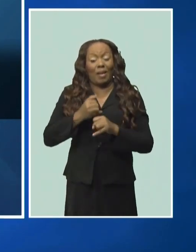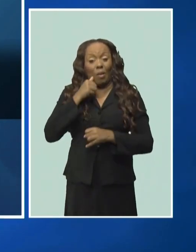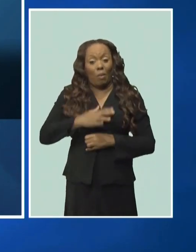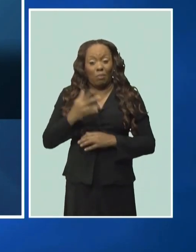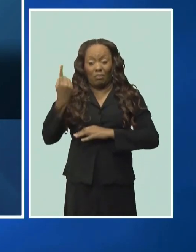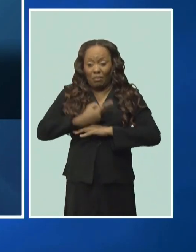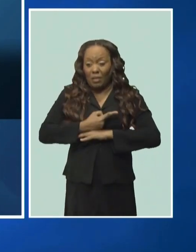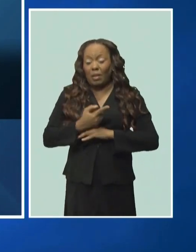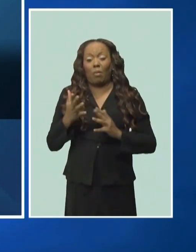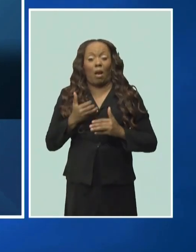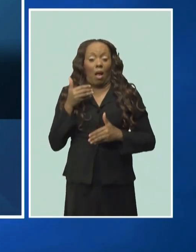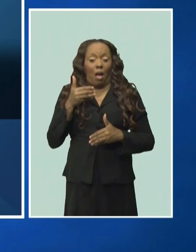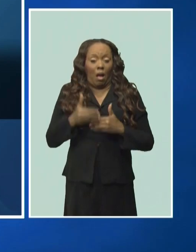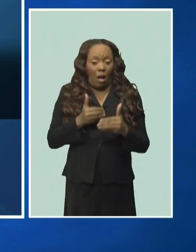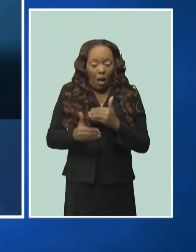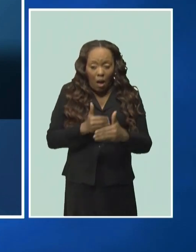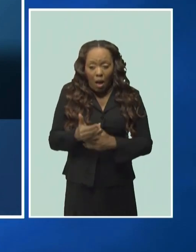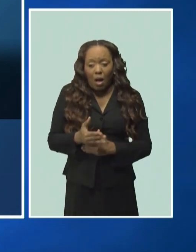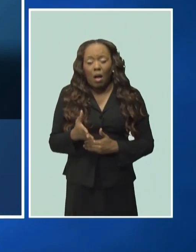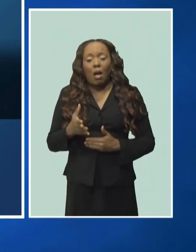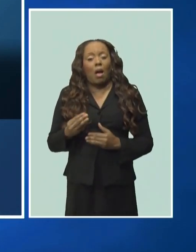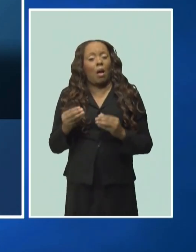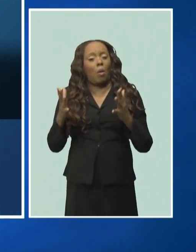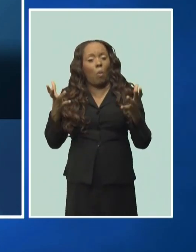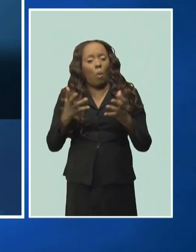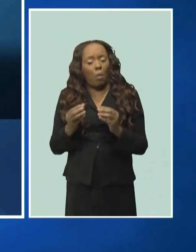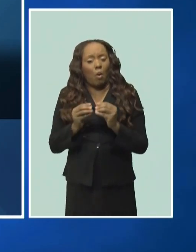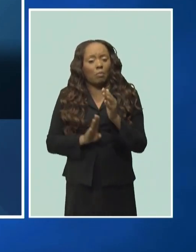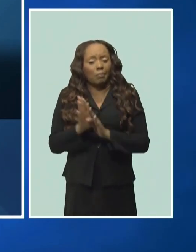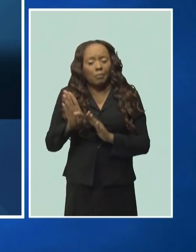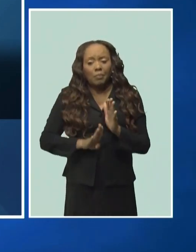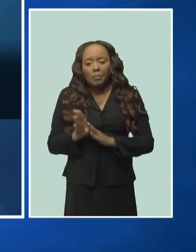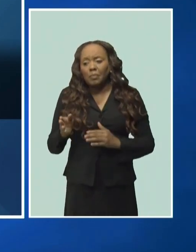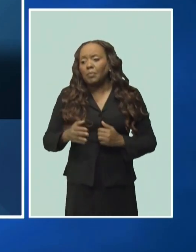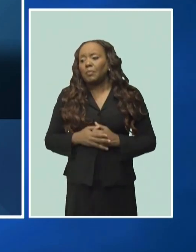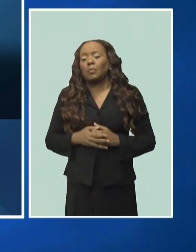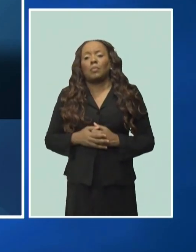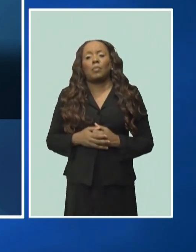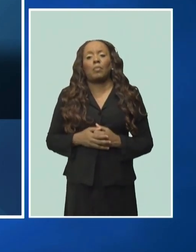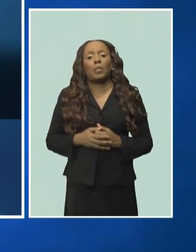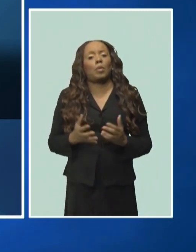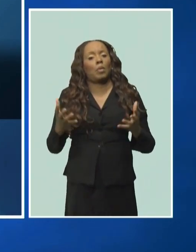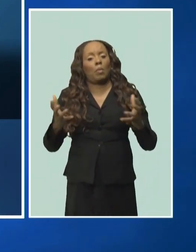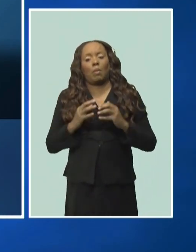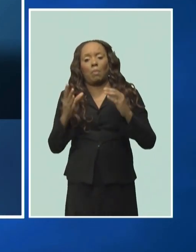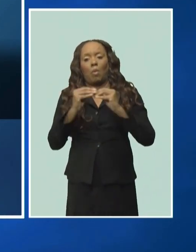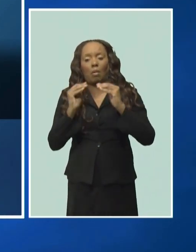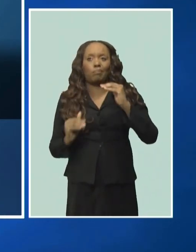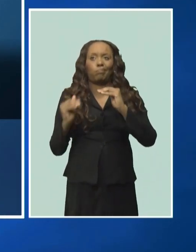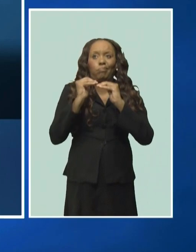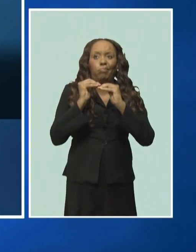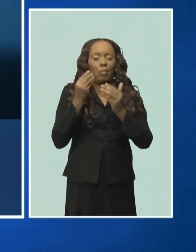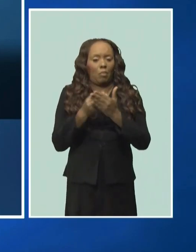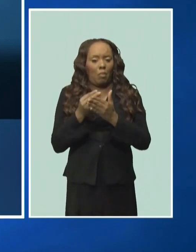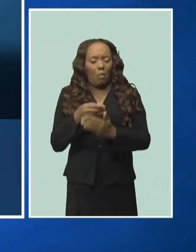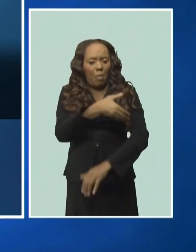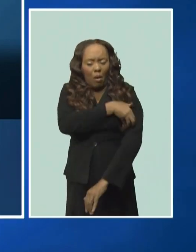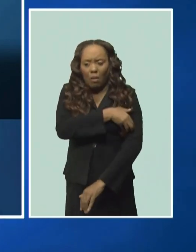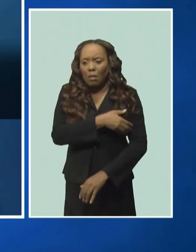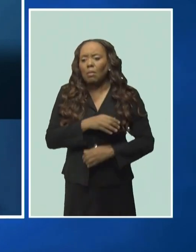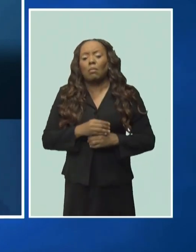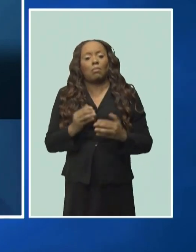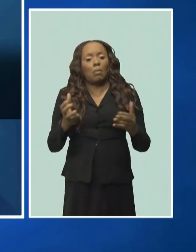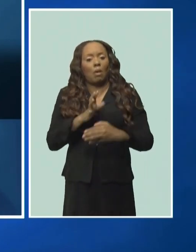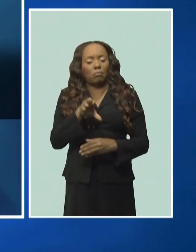Accelerate Progress. We endorse the focus to address economic disempowerment, inspire inclusion, as well